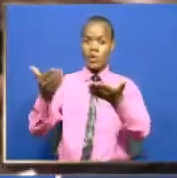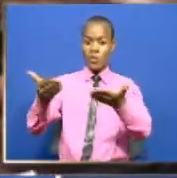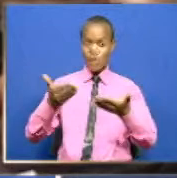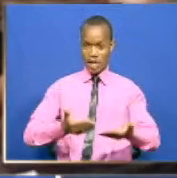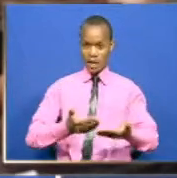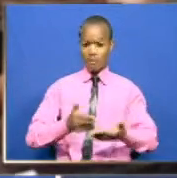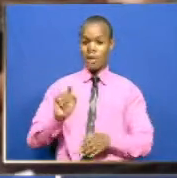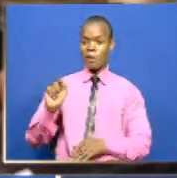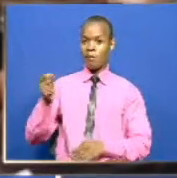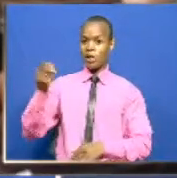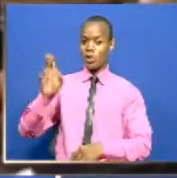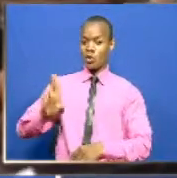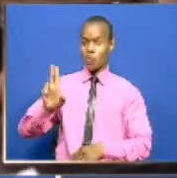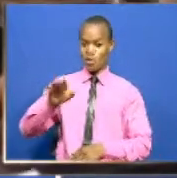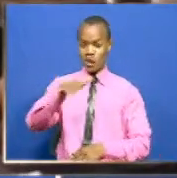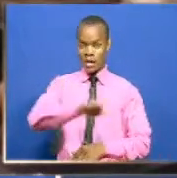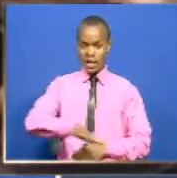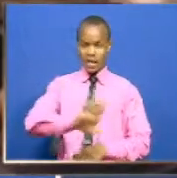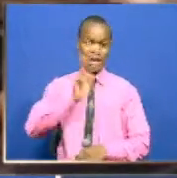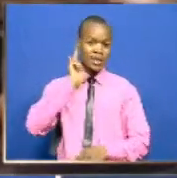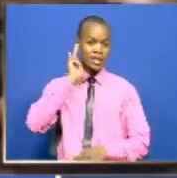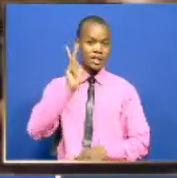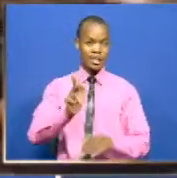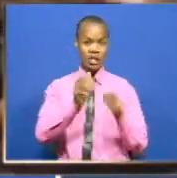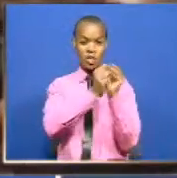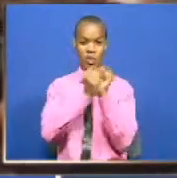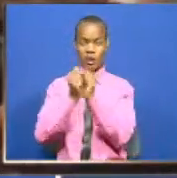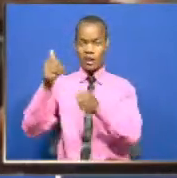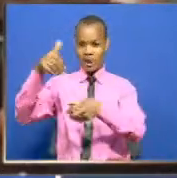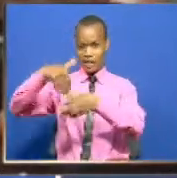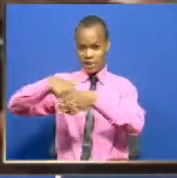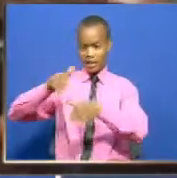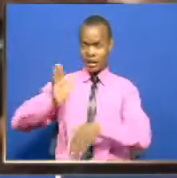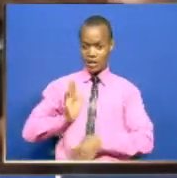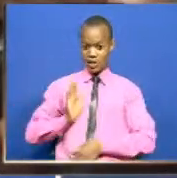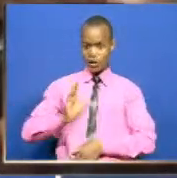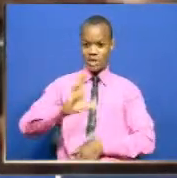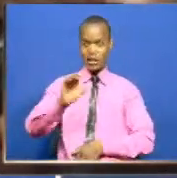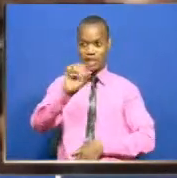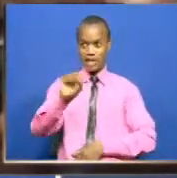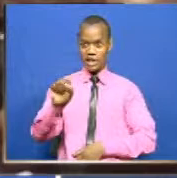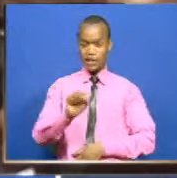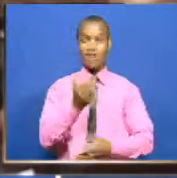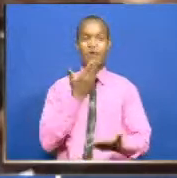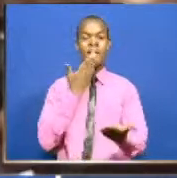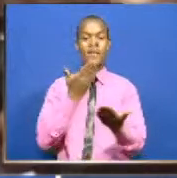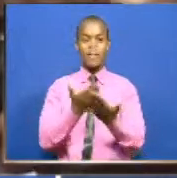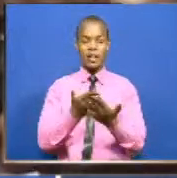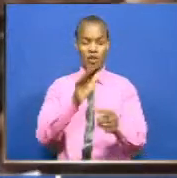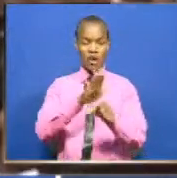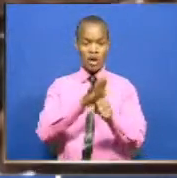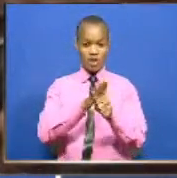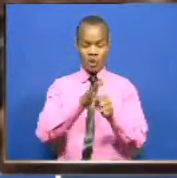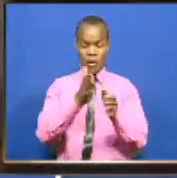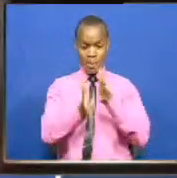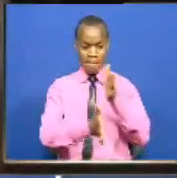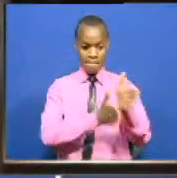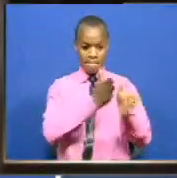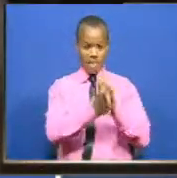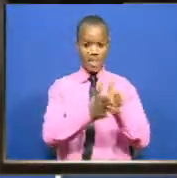Kisii pamoja na Matiang'i. Tunashukuru kwa kuleta madaraka huku kwetu